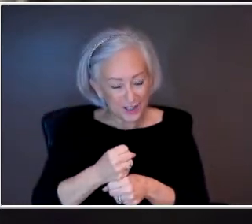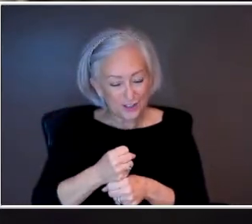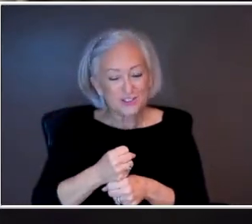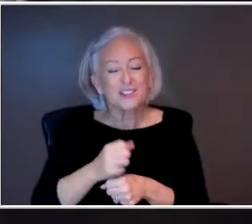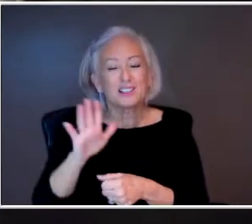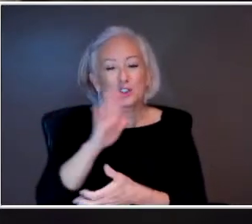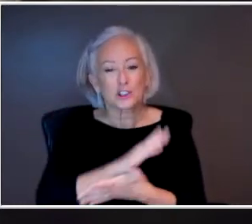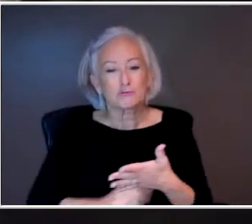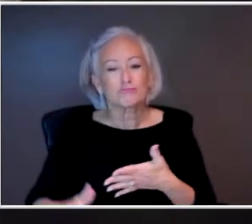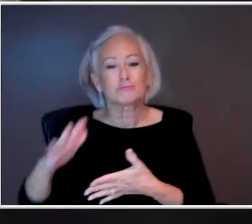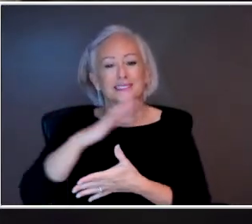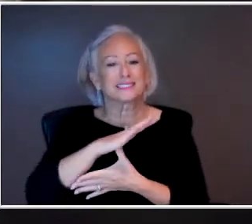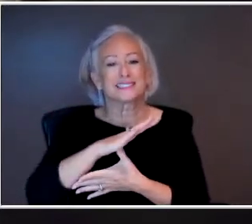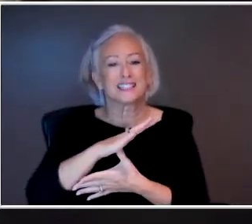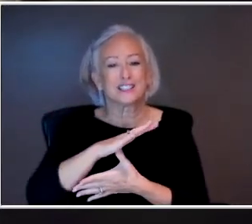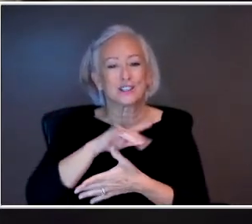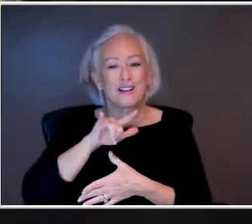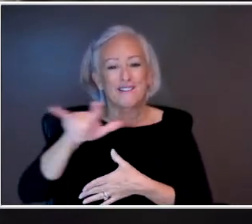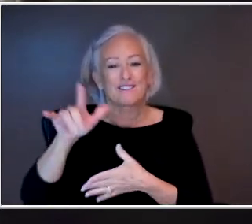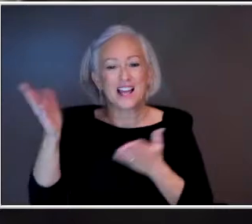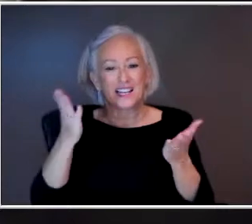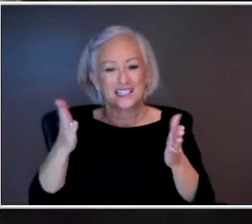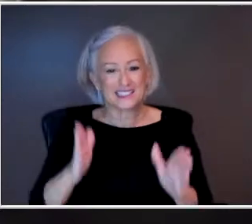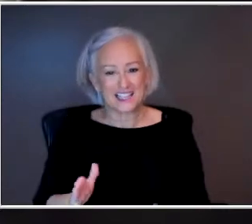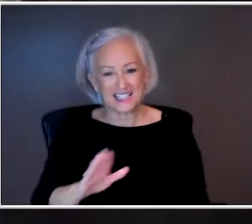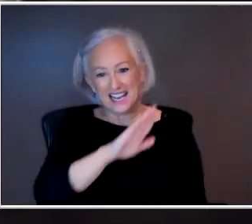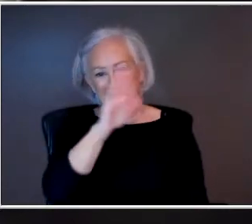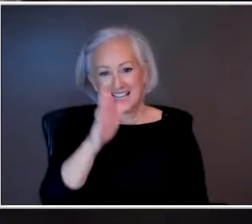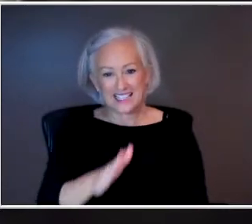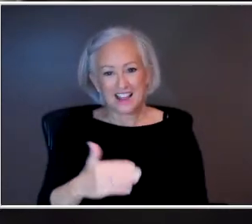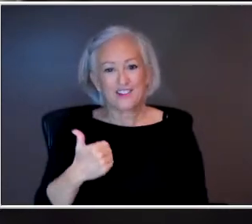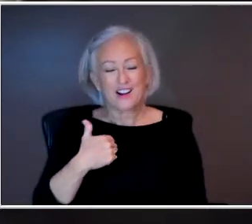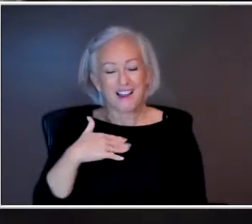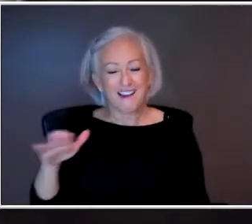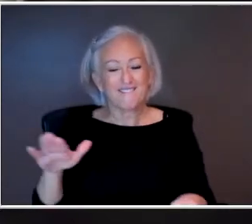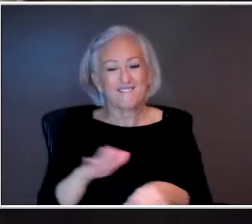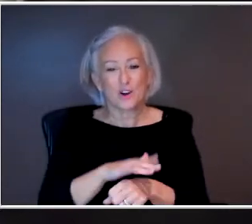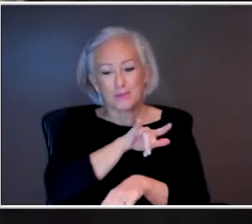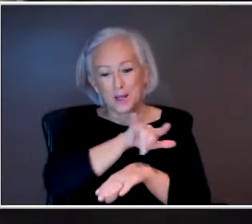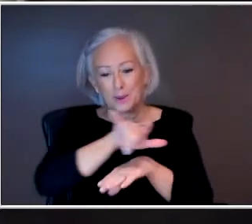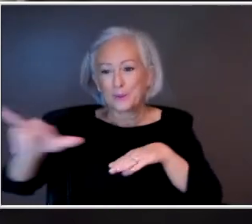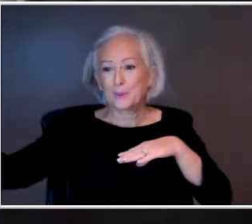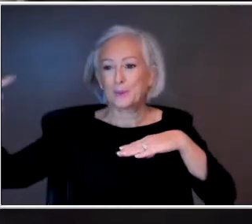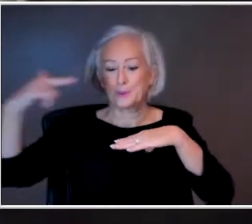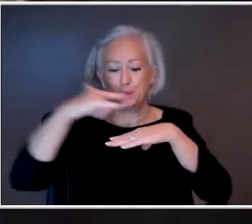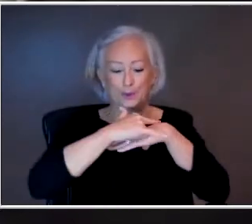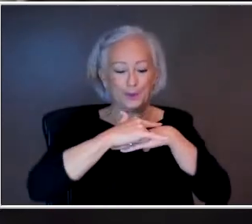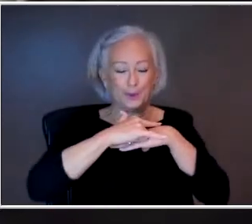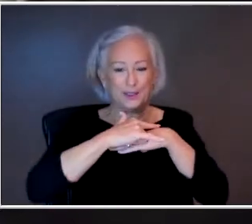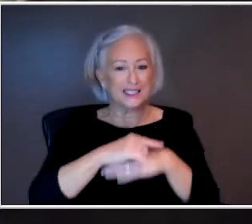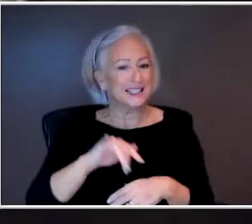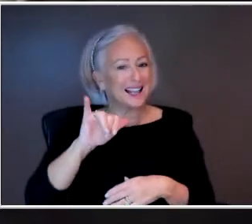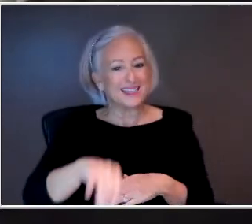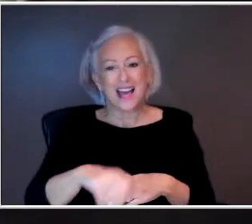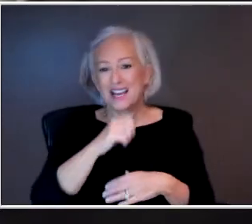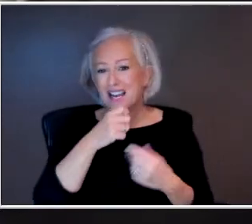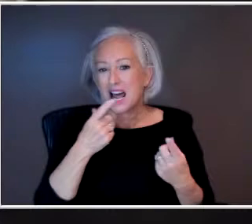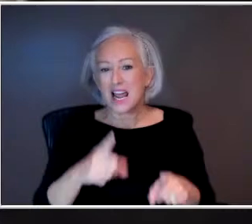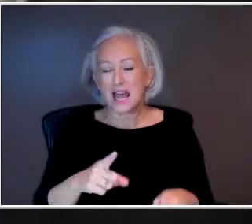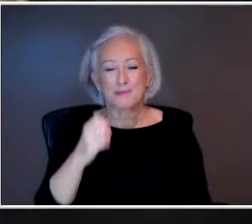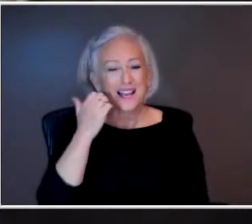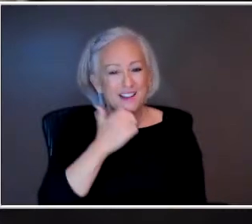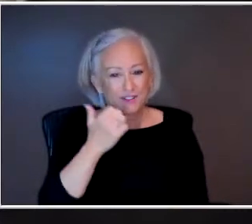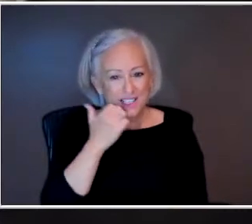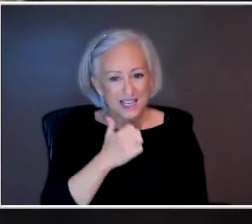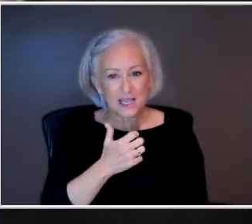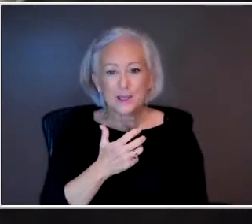and never in her career did they have to divert a whole plane. It's not something that happens every day. It's such a tough call